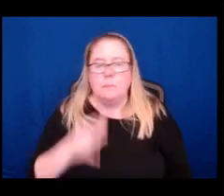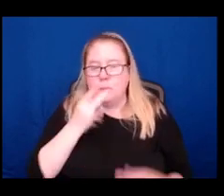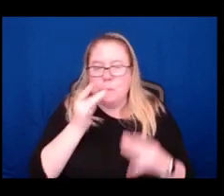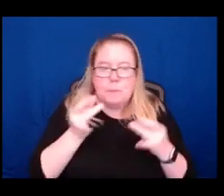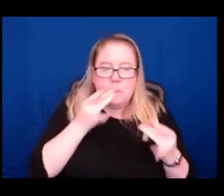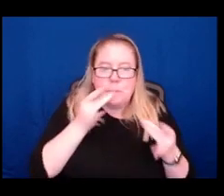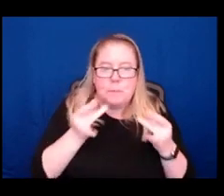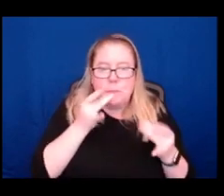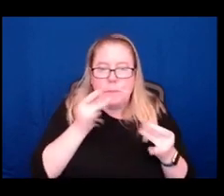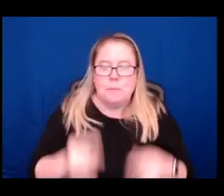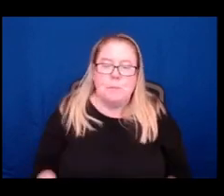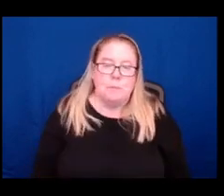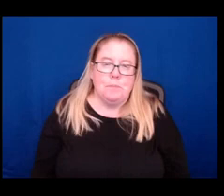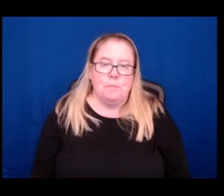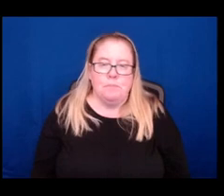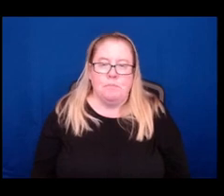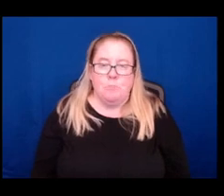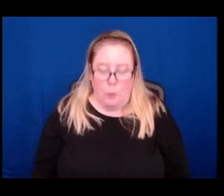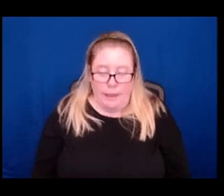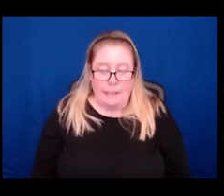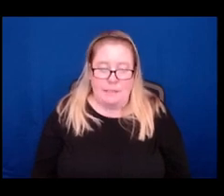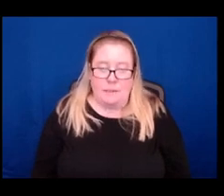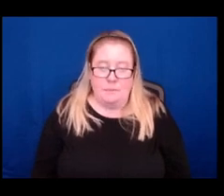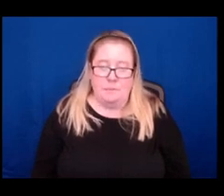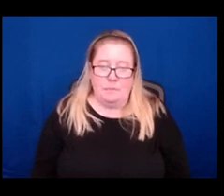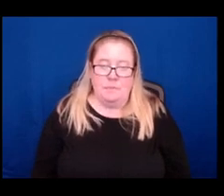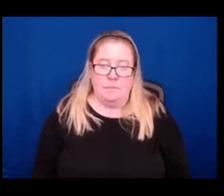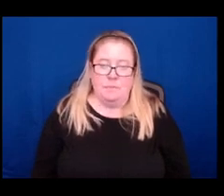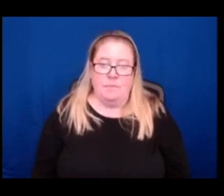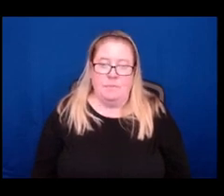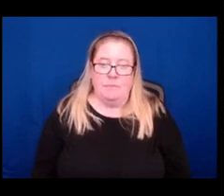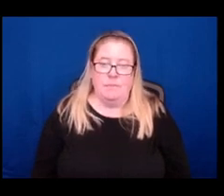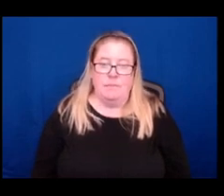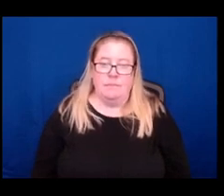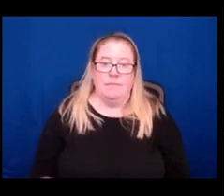Okay. And it's time to add our